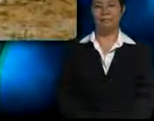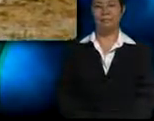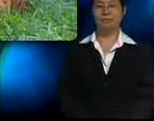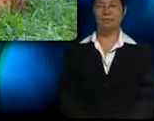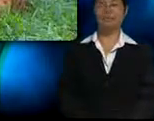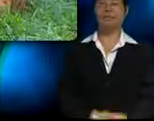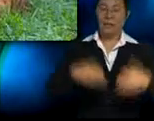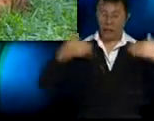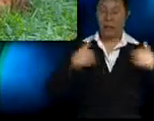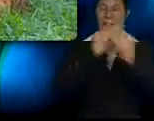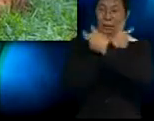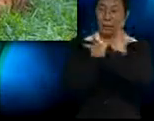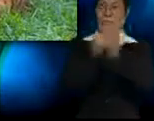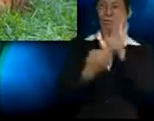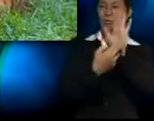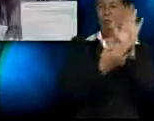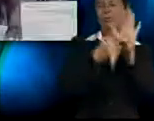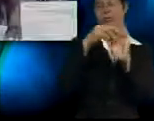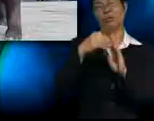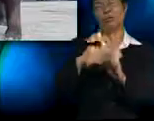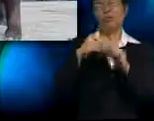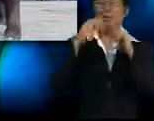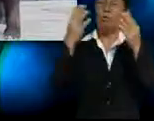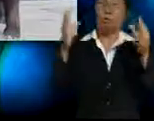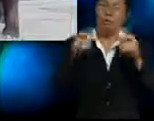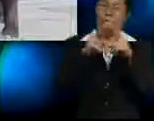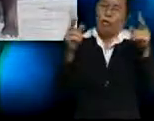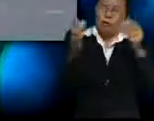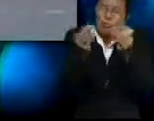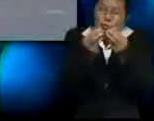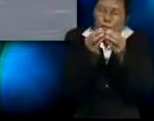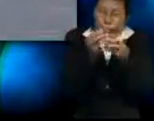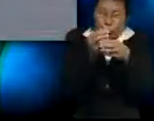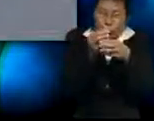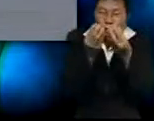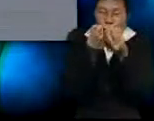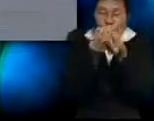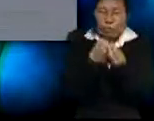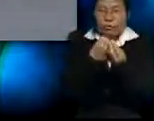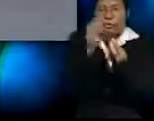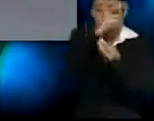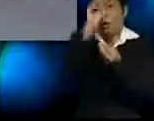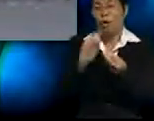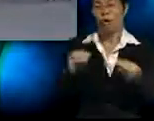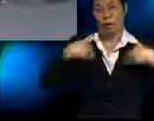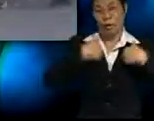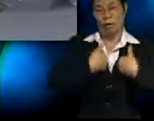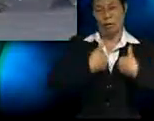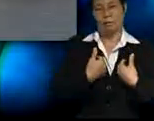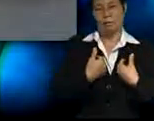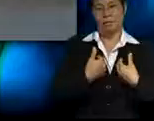Although vertebrates represent only a very small percentage of all animals, their size